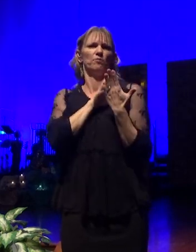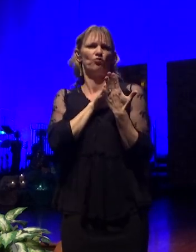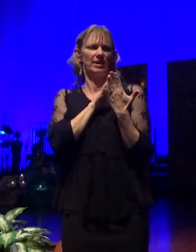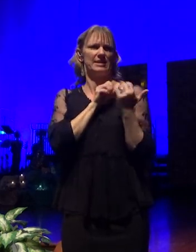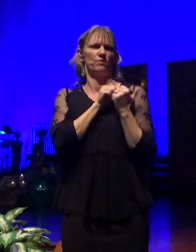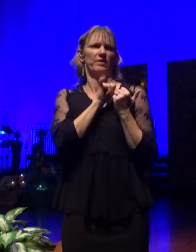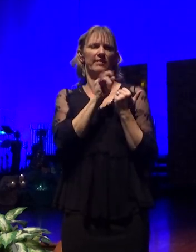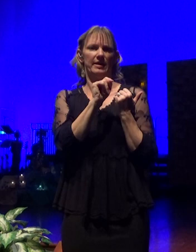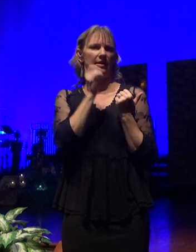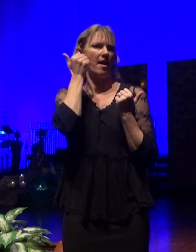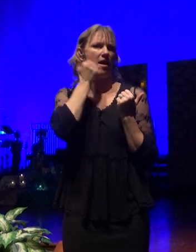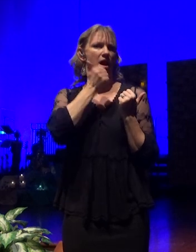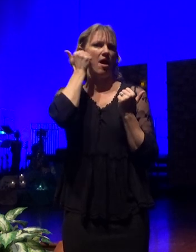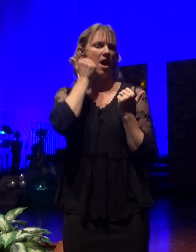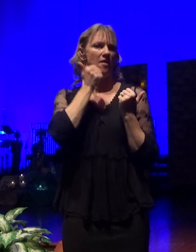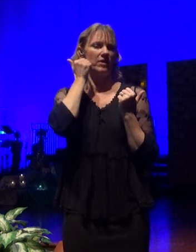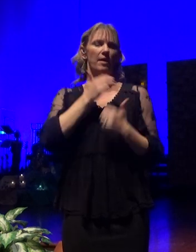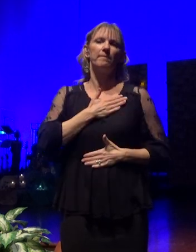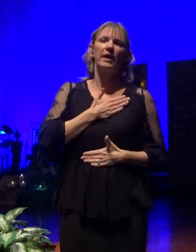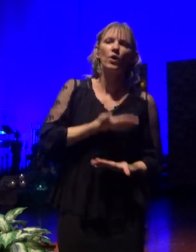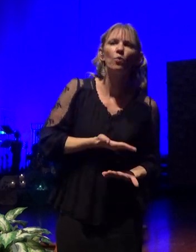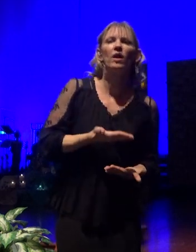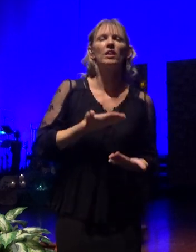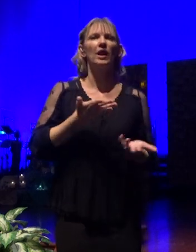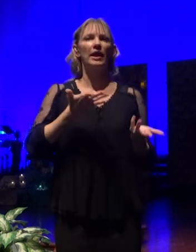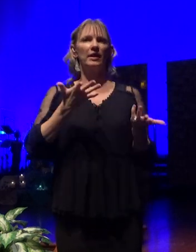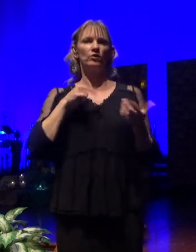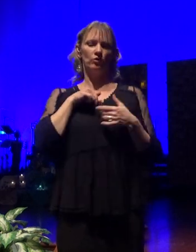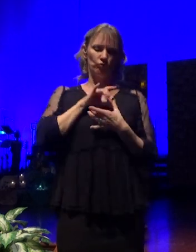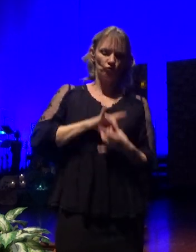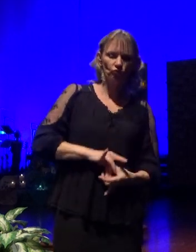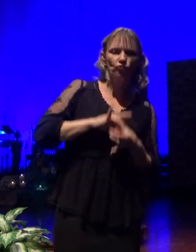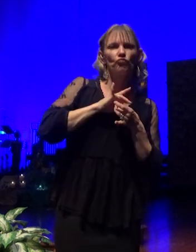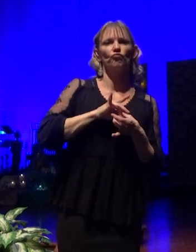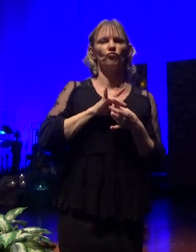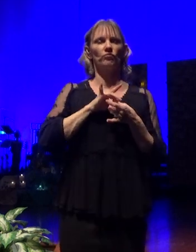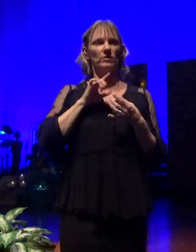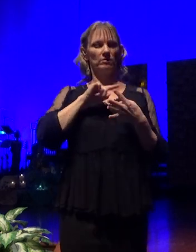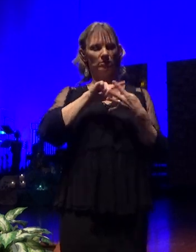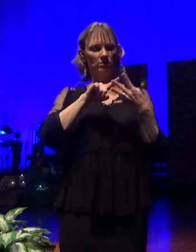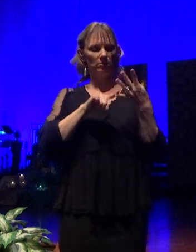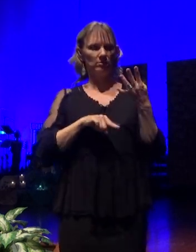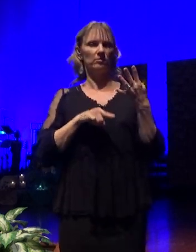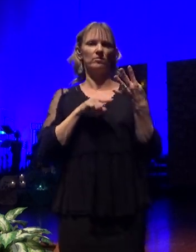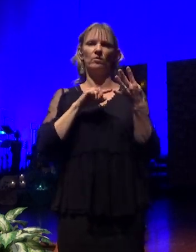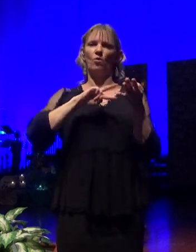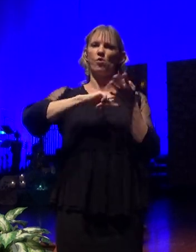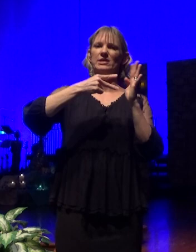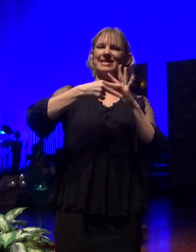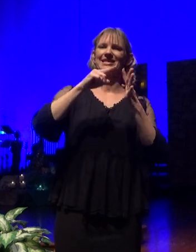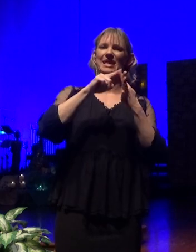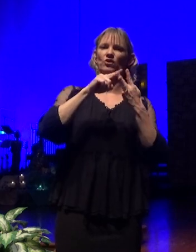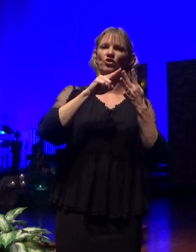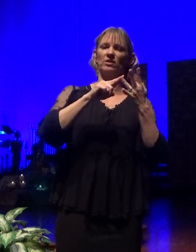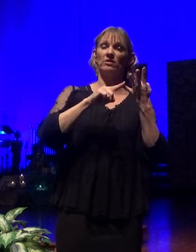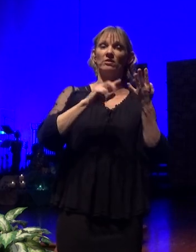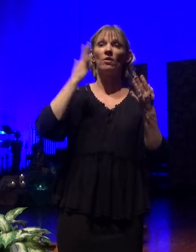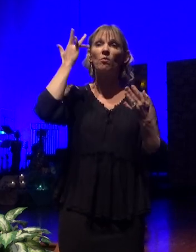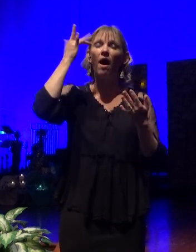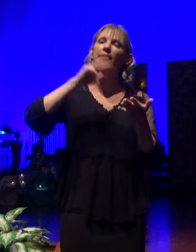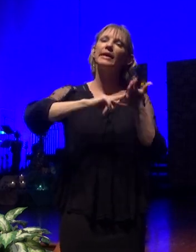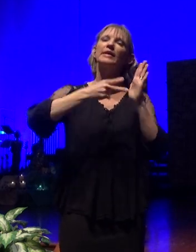every day, being willing to presence ourselves and bring us back to that intention, because intention creates